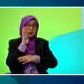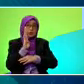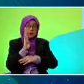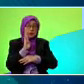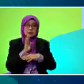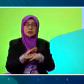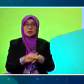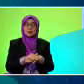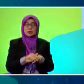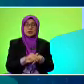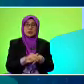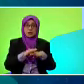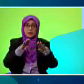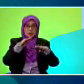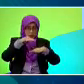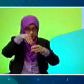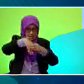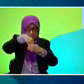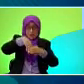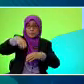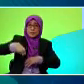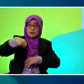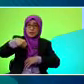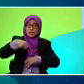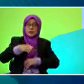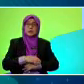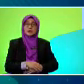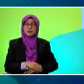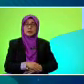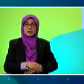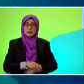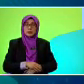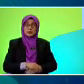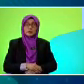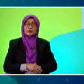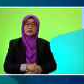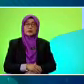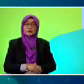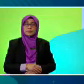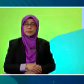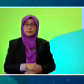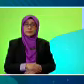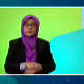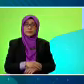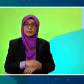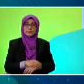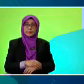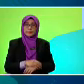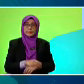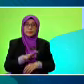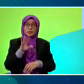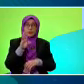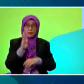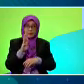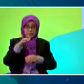on the table. For bread B, just the bread from its original pack, and I left it on the